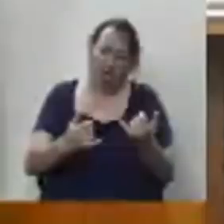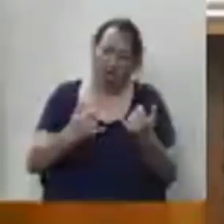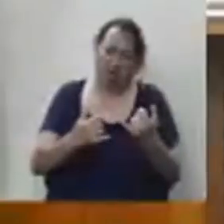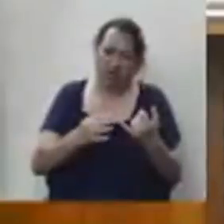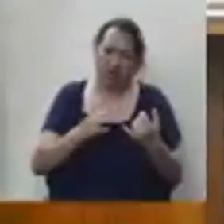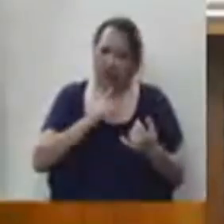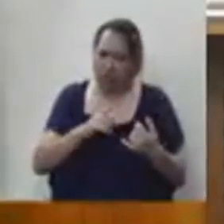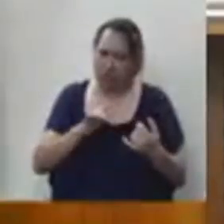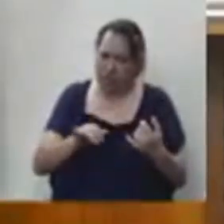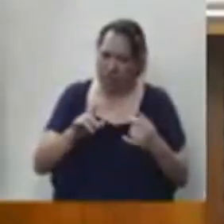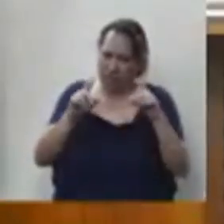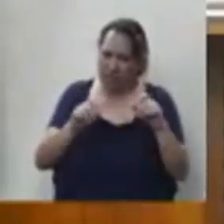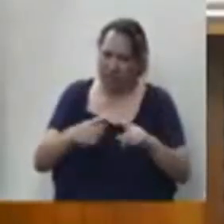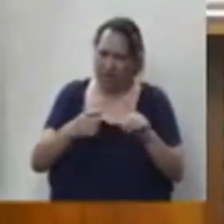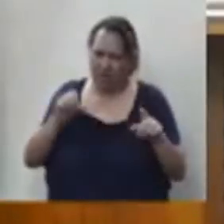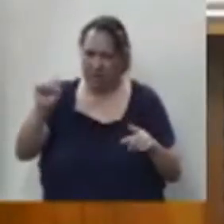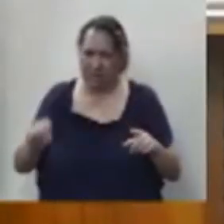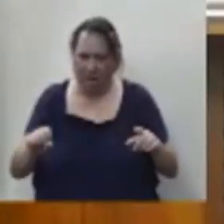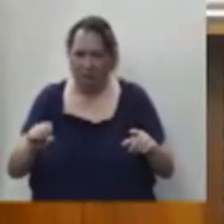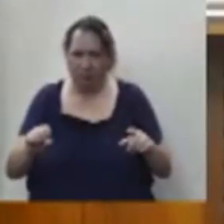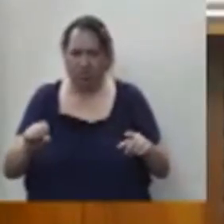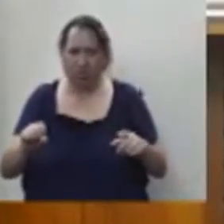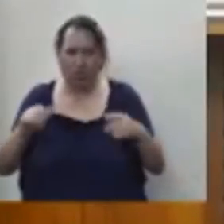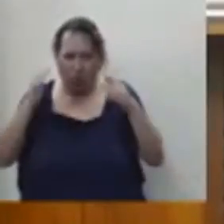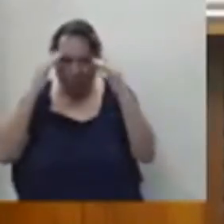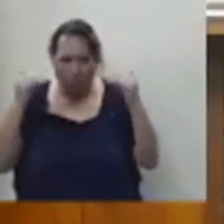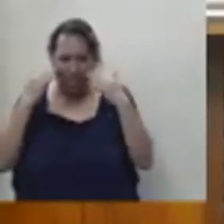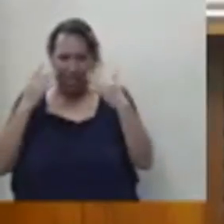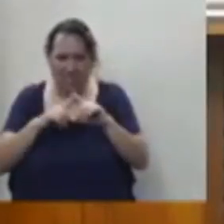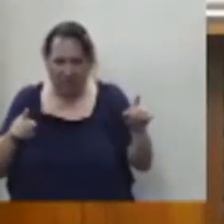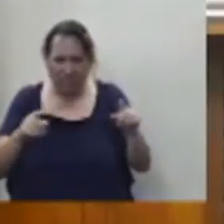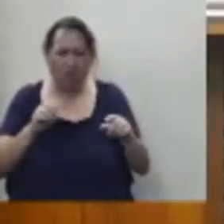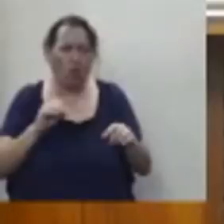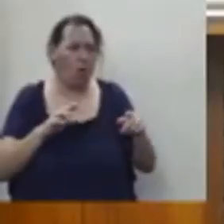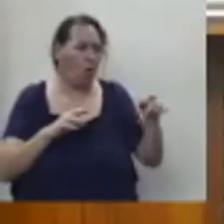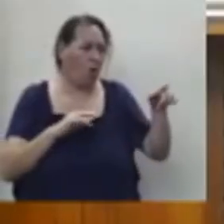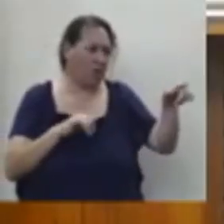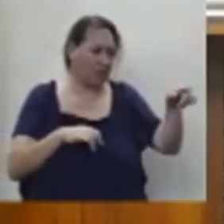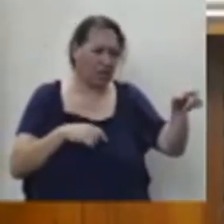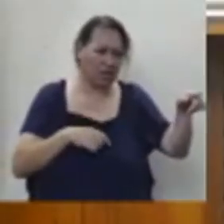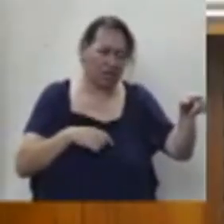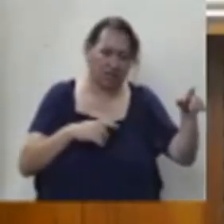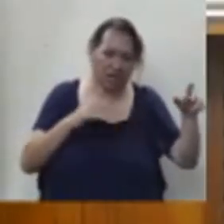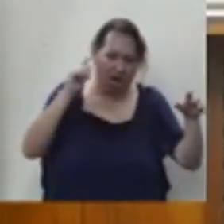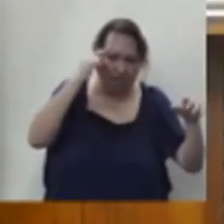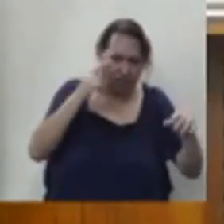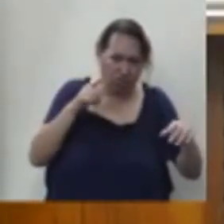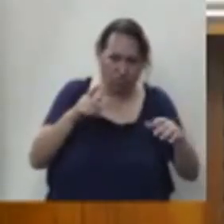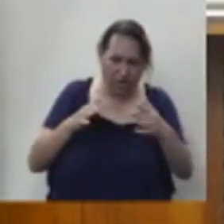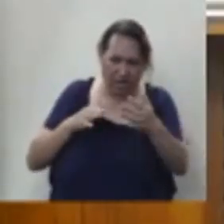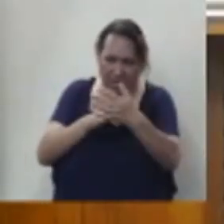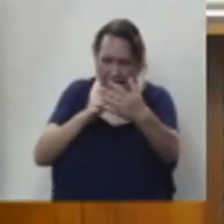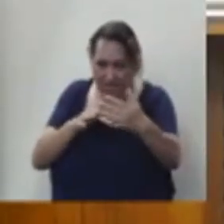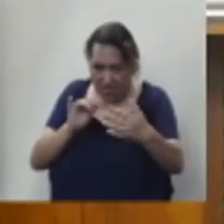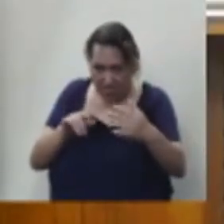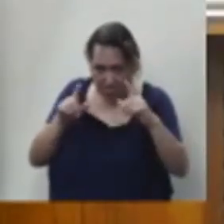they different from the test kits you, Governor, have been strongly against? And also, who is the wholesaler that made this purchase? Can